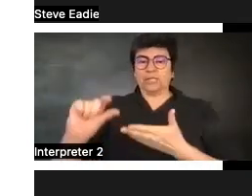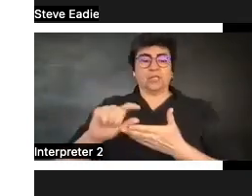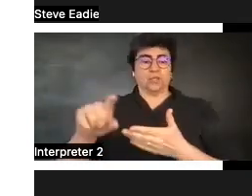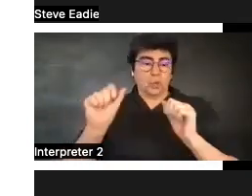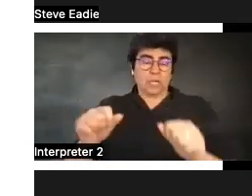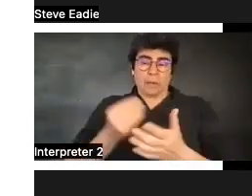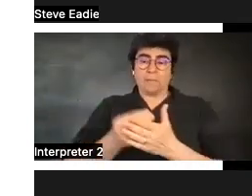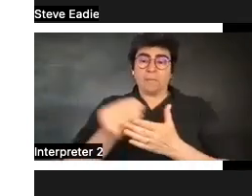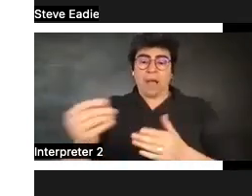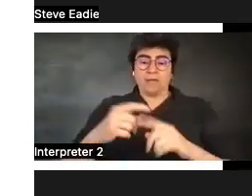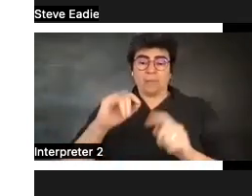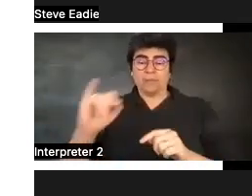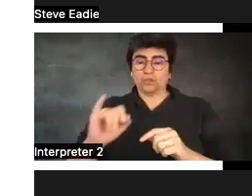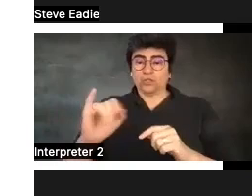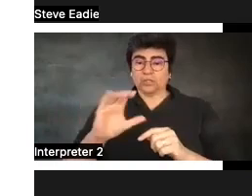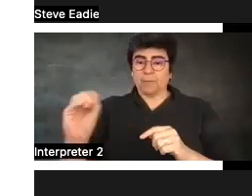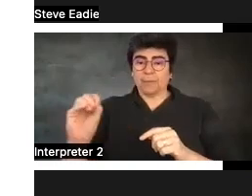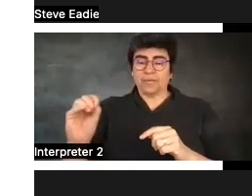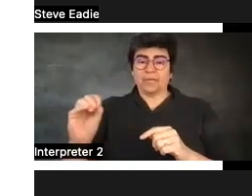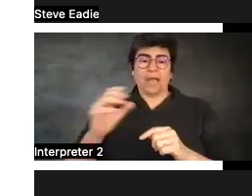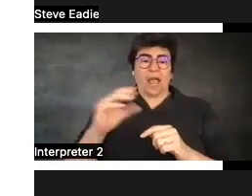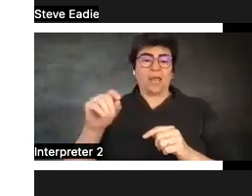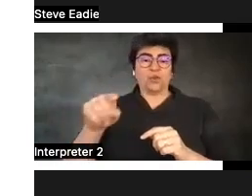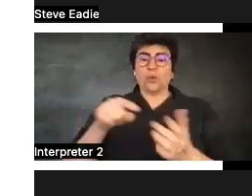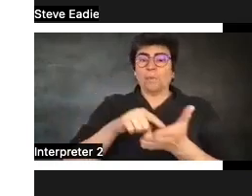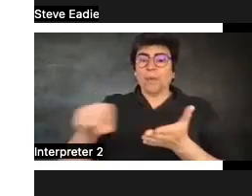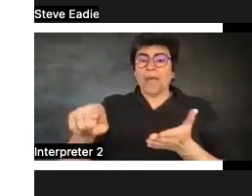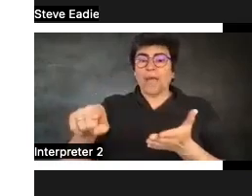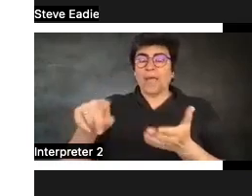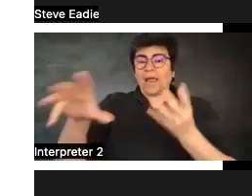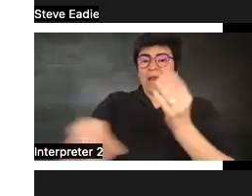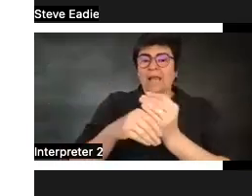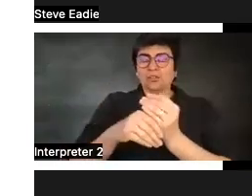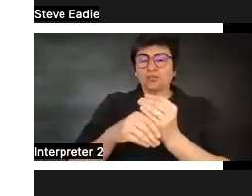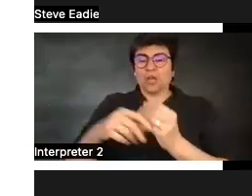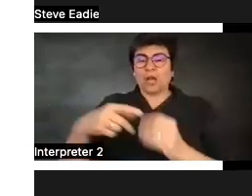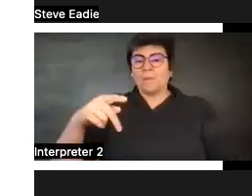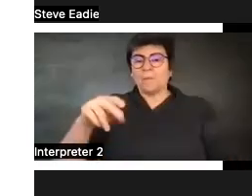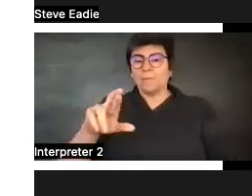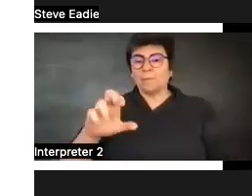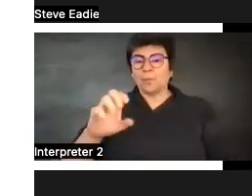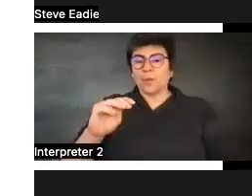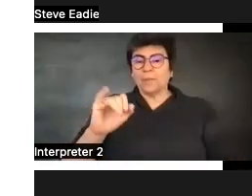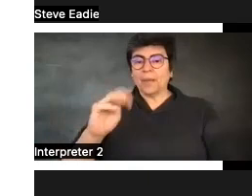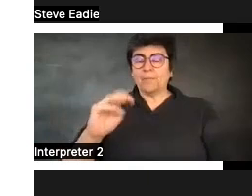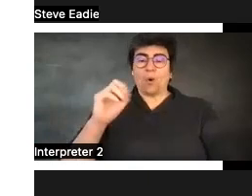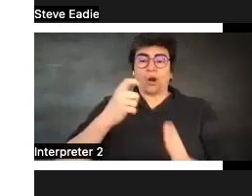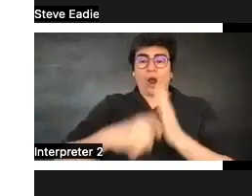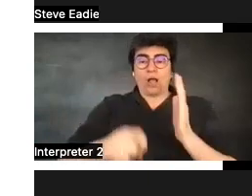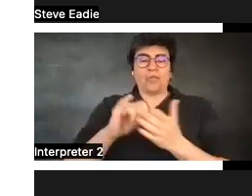buy from an insurance company, and you pay an extra premium or cost, which